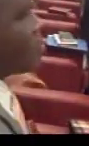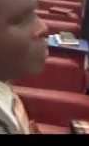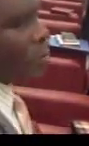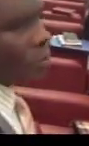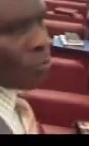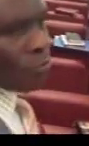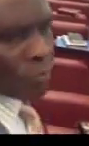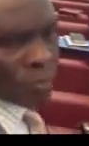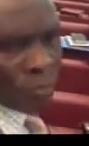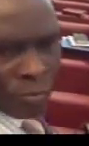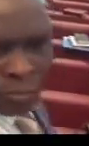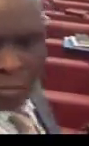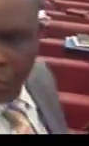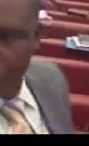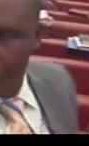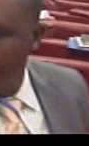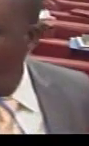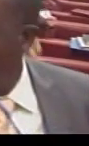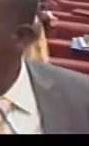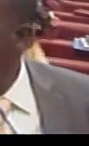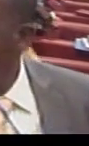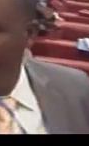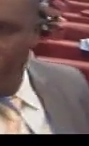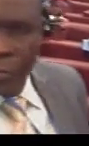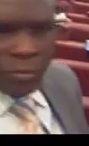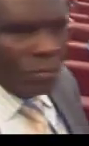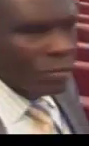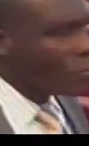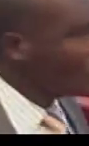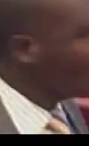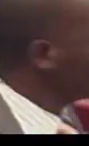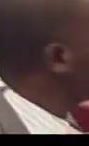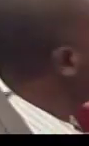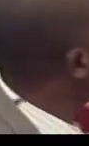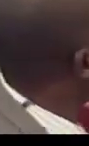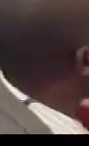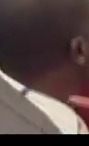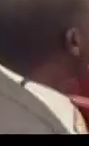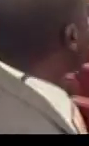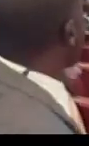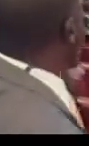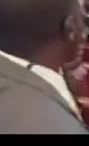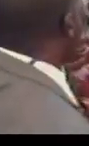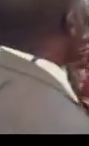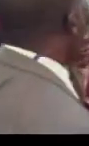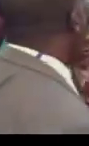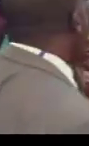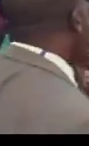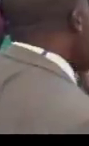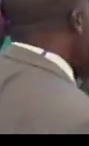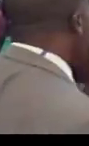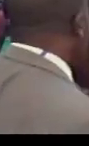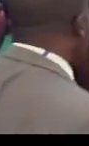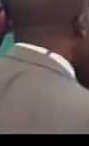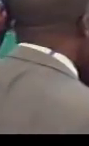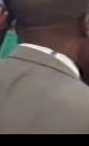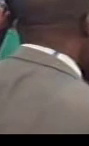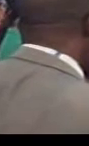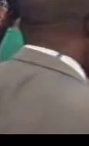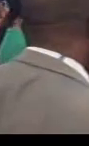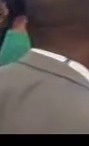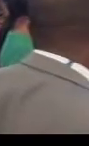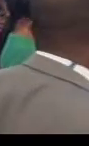are gathering together today for the power and the arm of the Lord. And I pray that the hand of the Lord and his